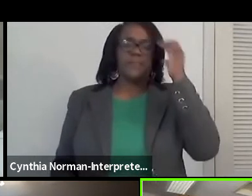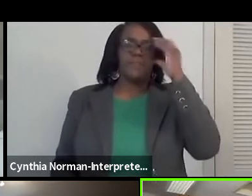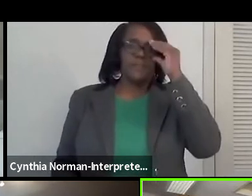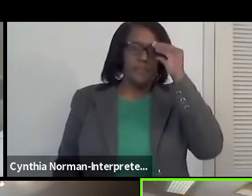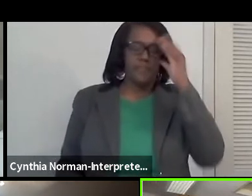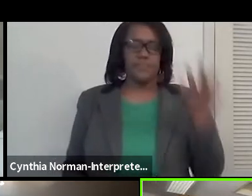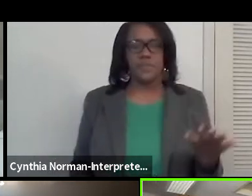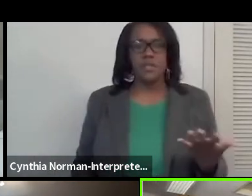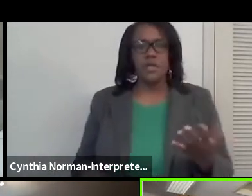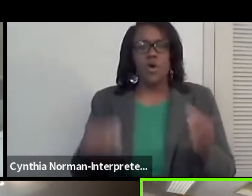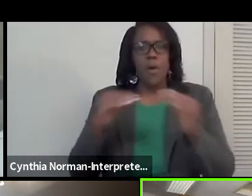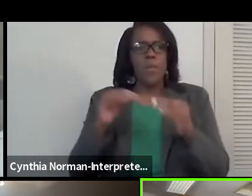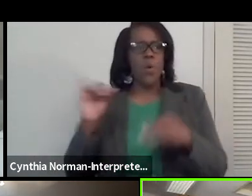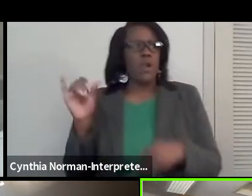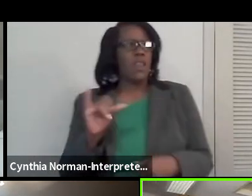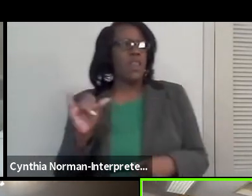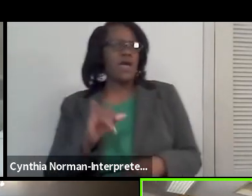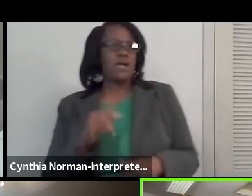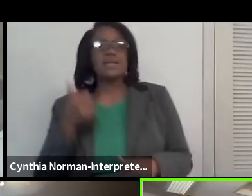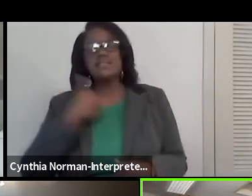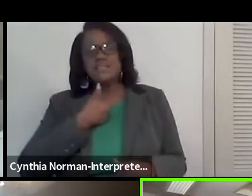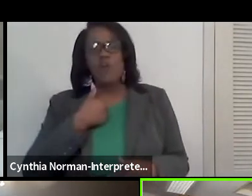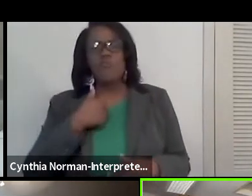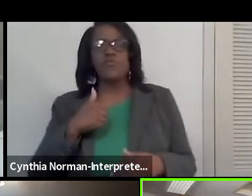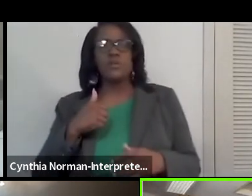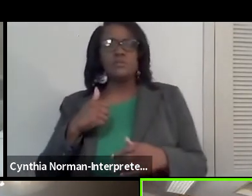it's more probably a self-reflection than anything